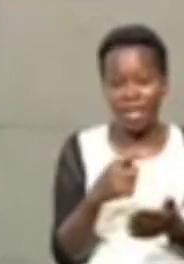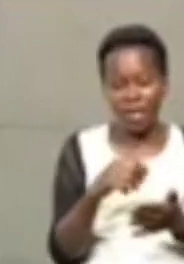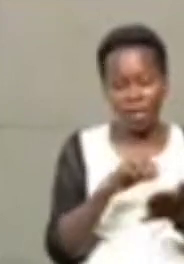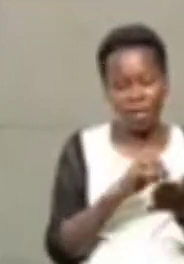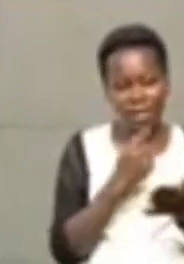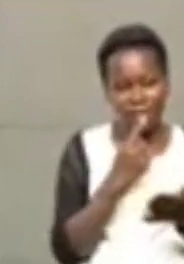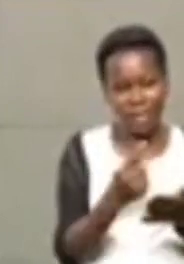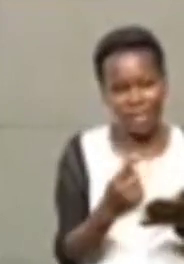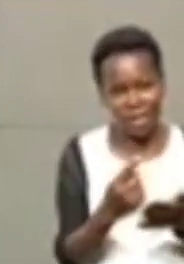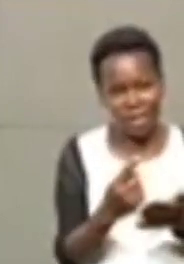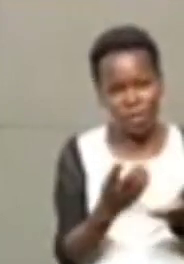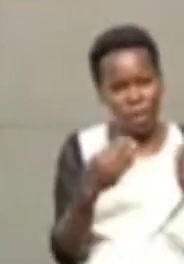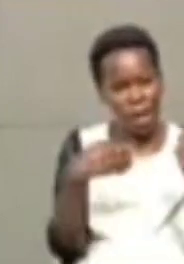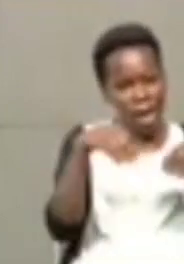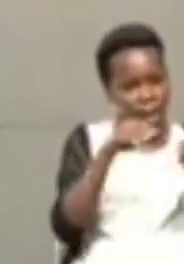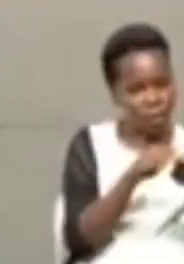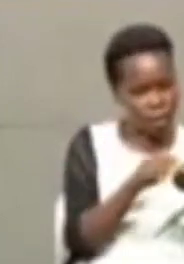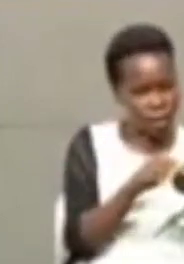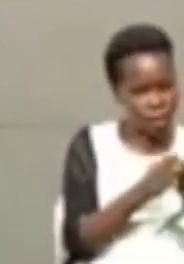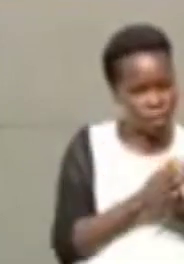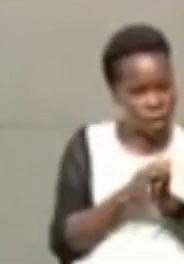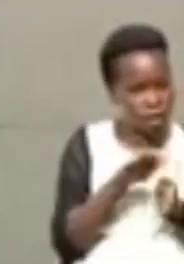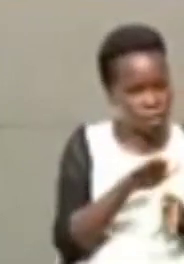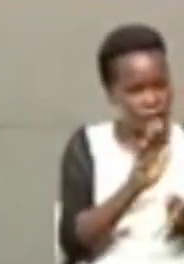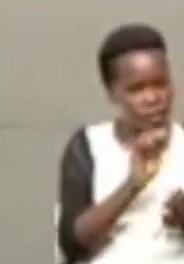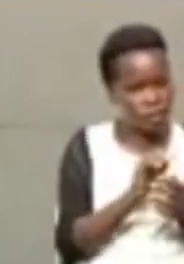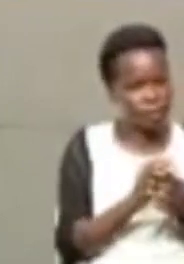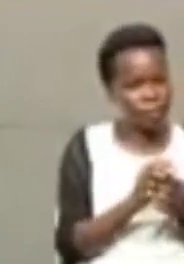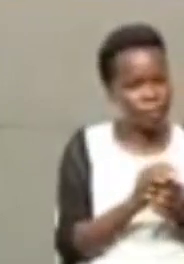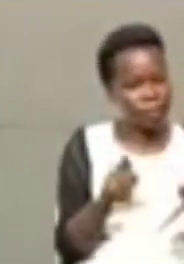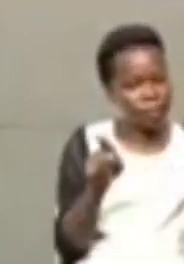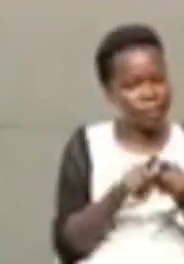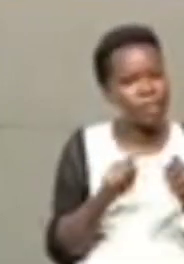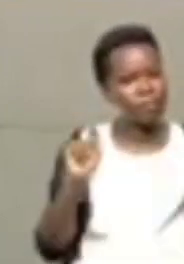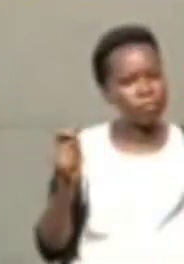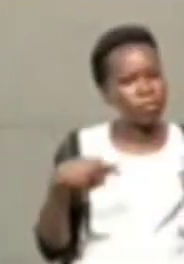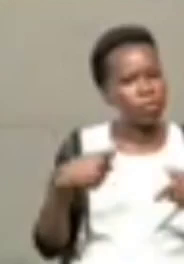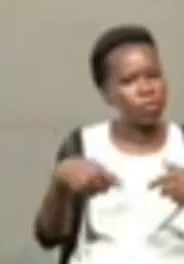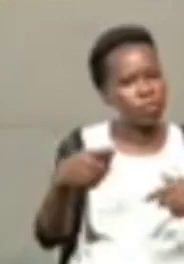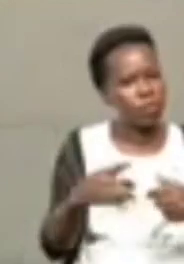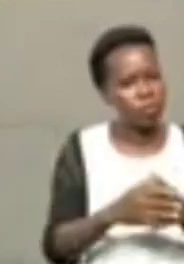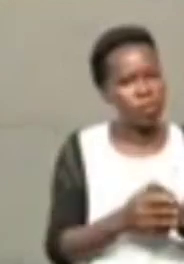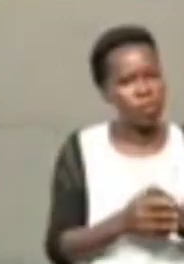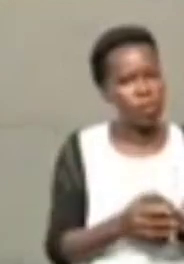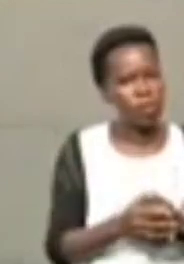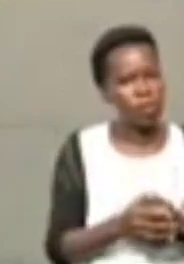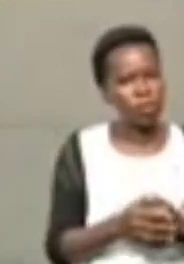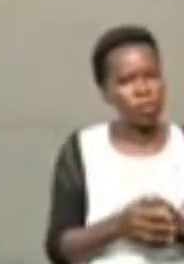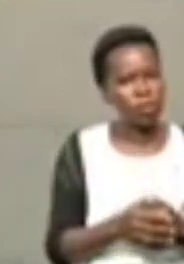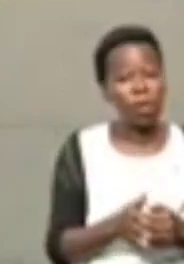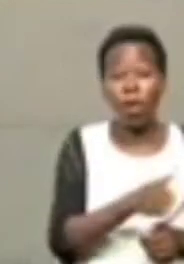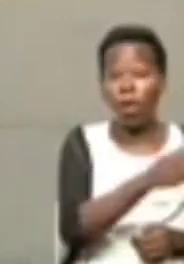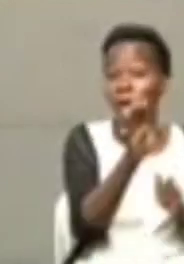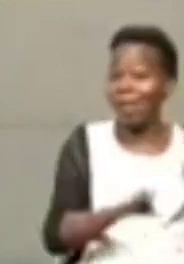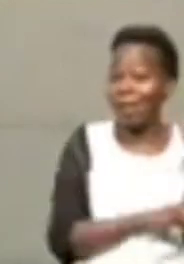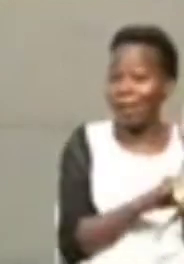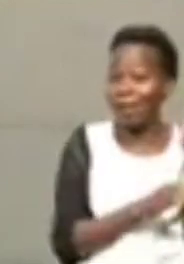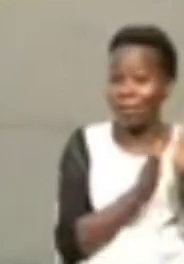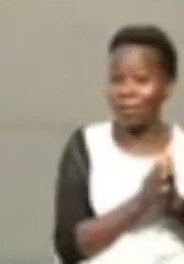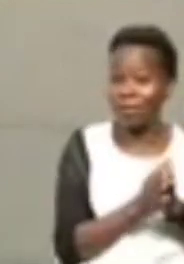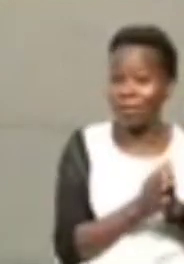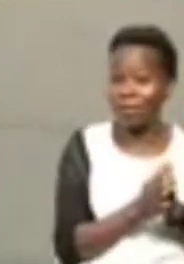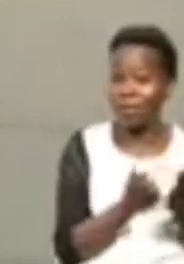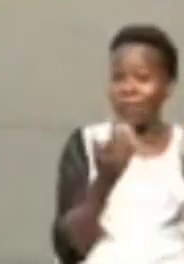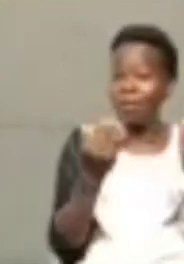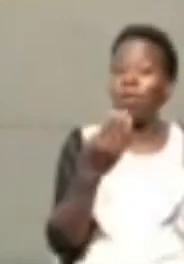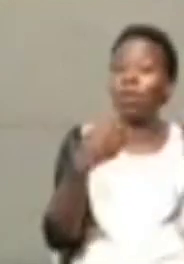statement you agreed with them, but they are still on strike, not just here downtown Kampala, across the country. So